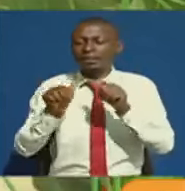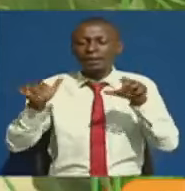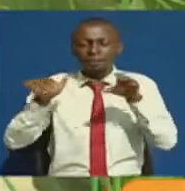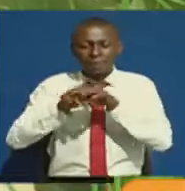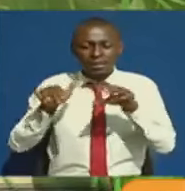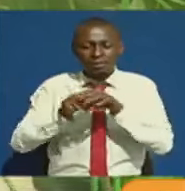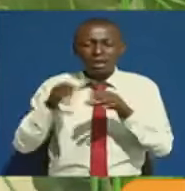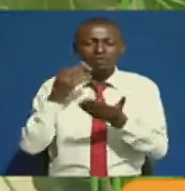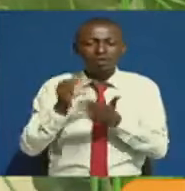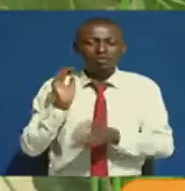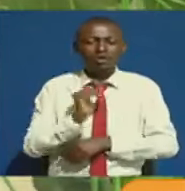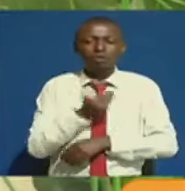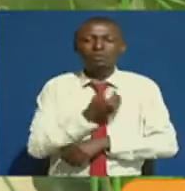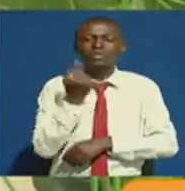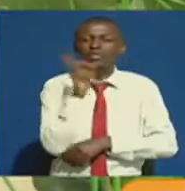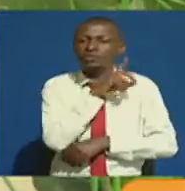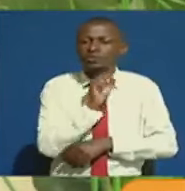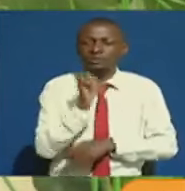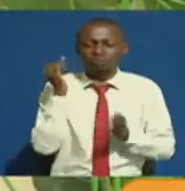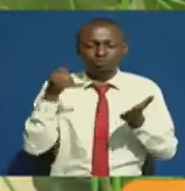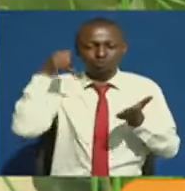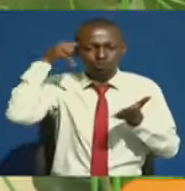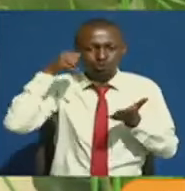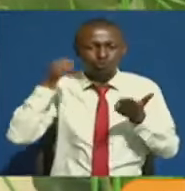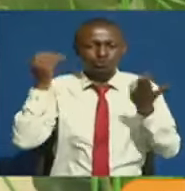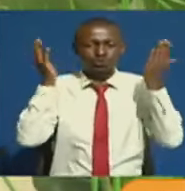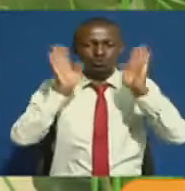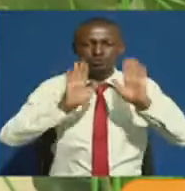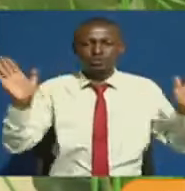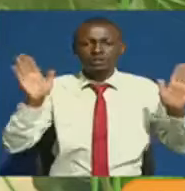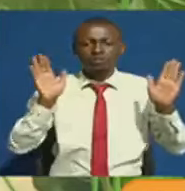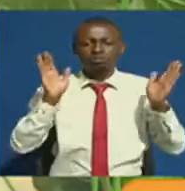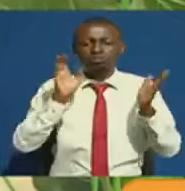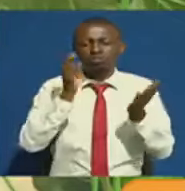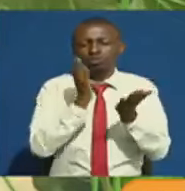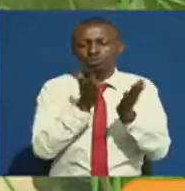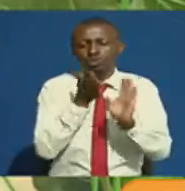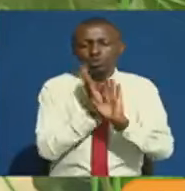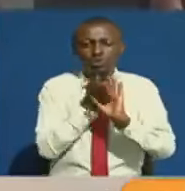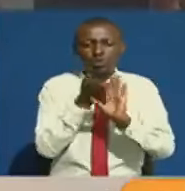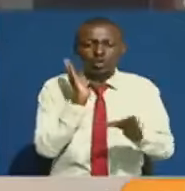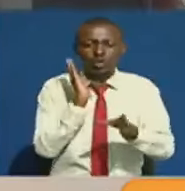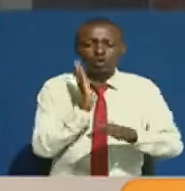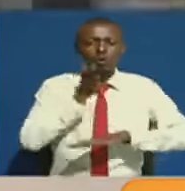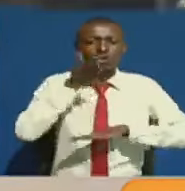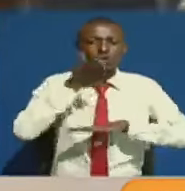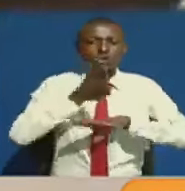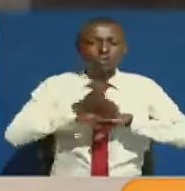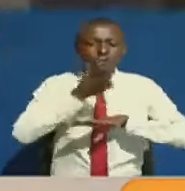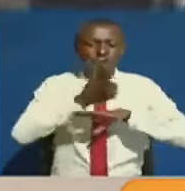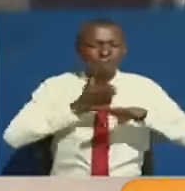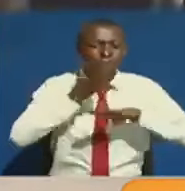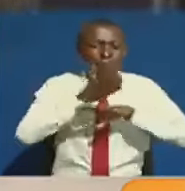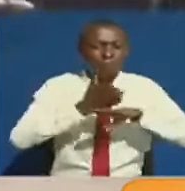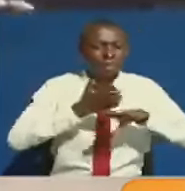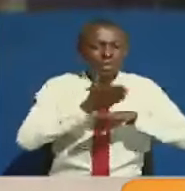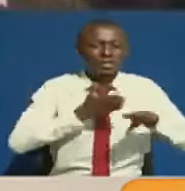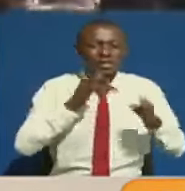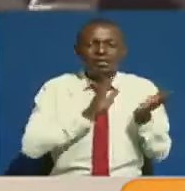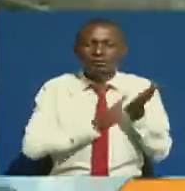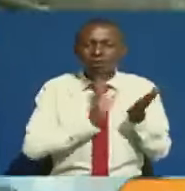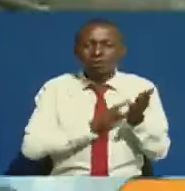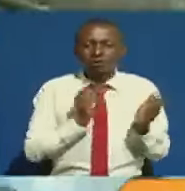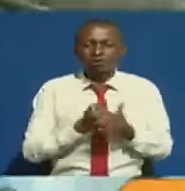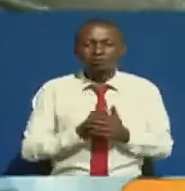finance committee have said that they've considered dropping the proposal on the bread. Even as they listen to the